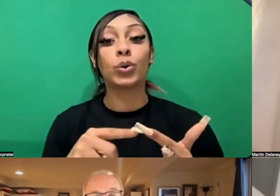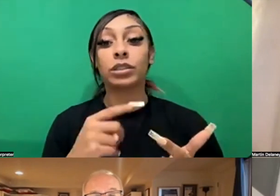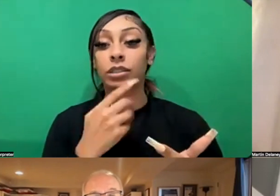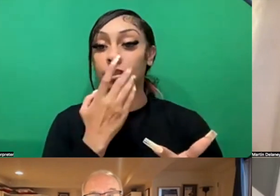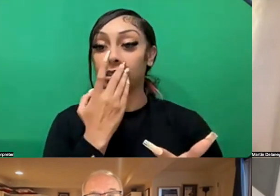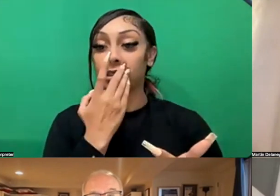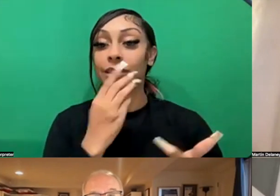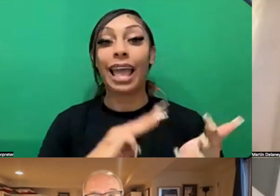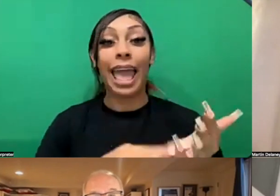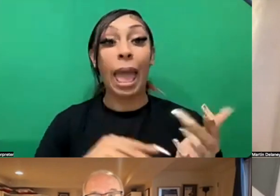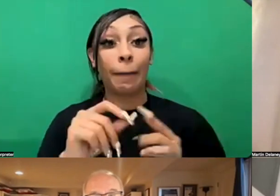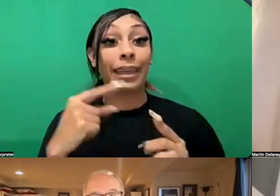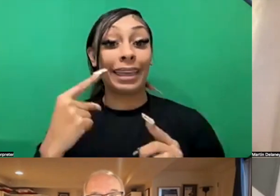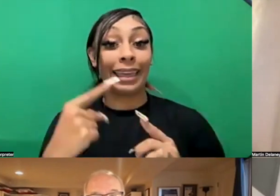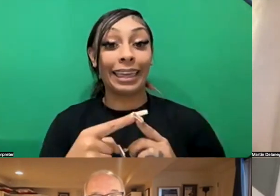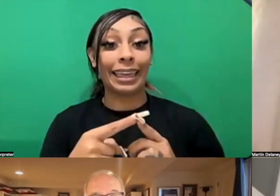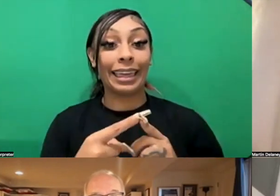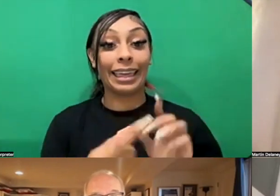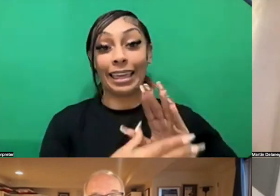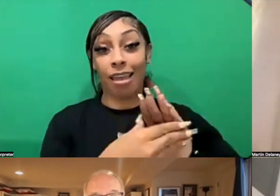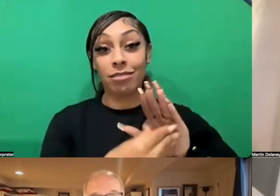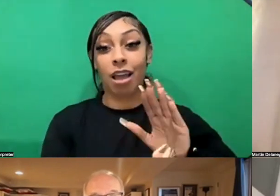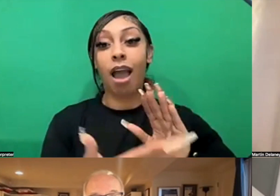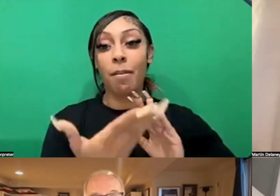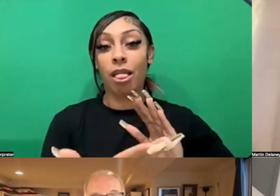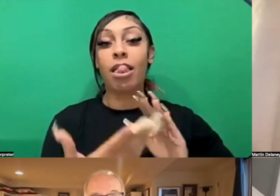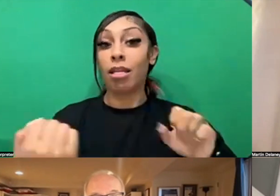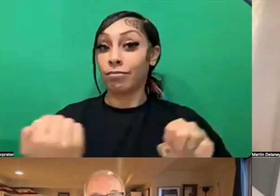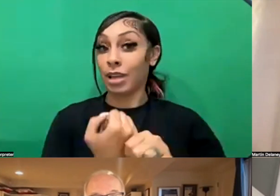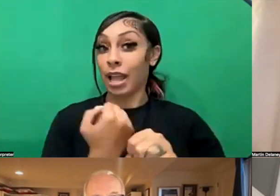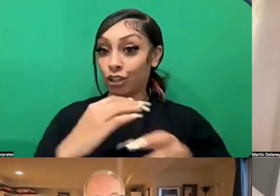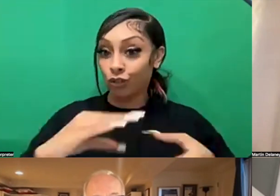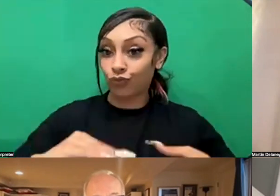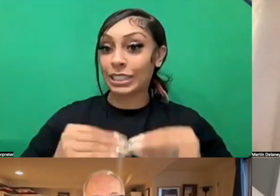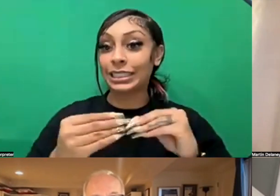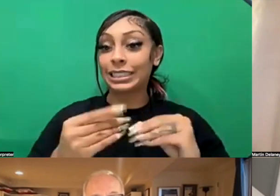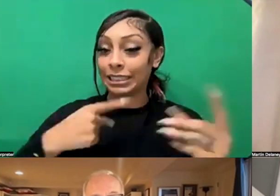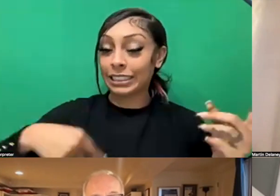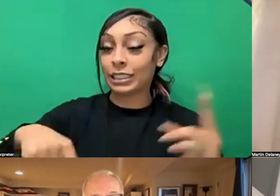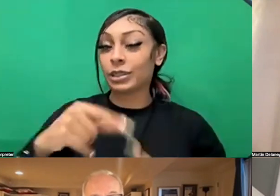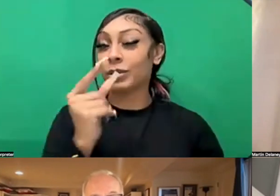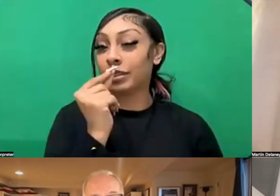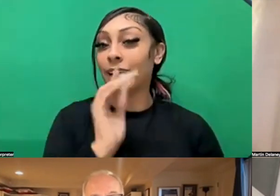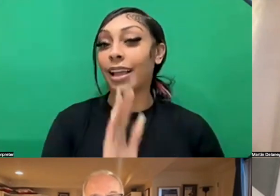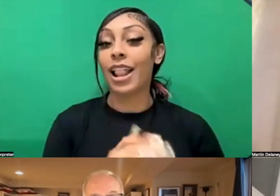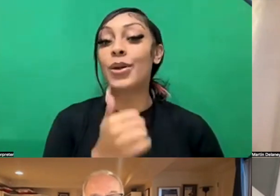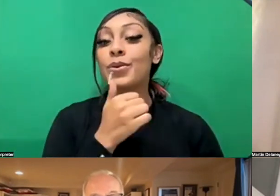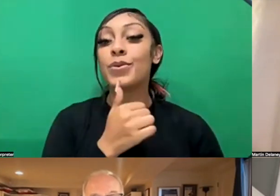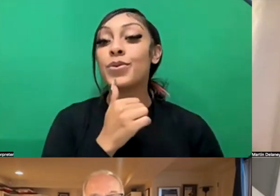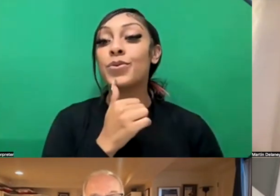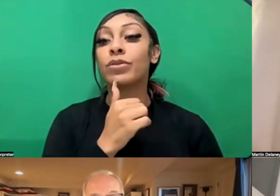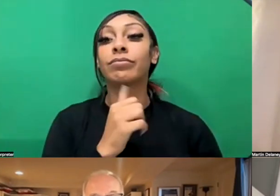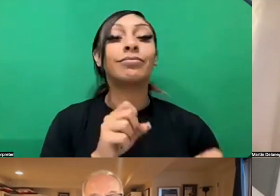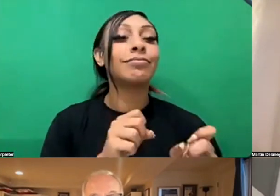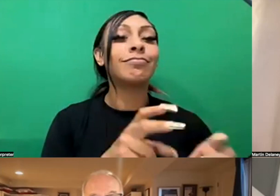the MP protocol has been made so that you can use multiple